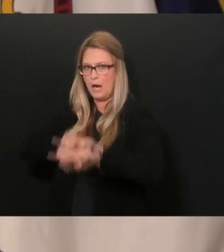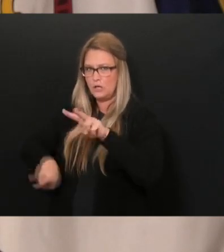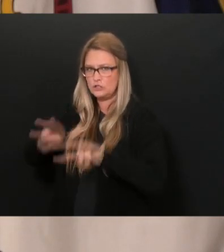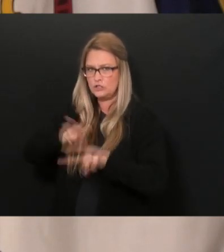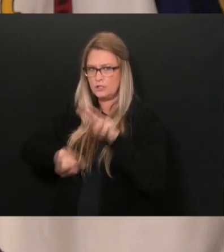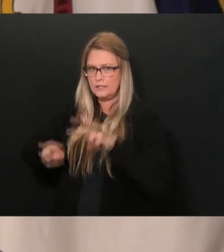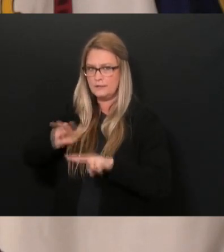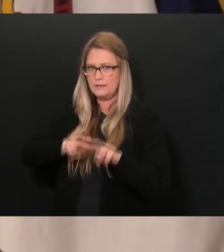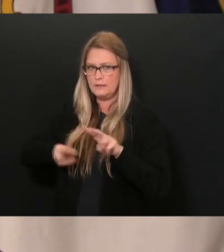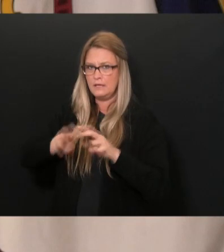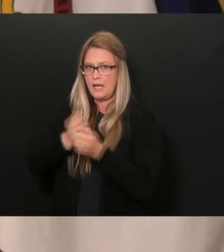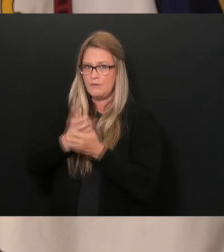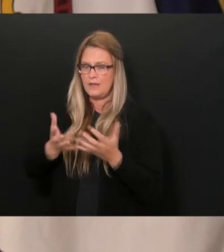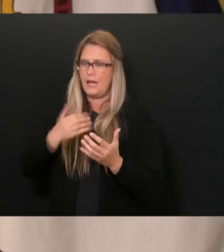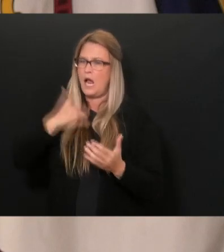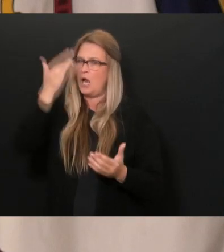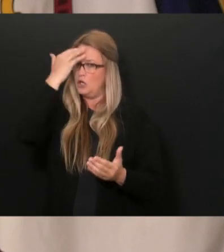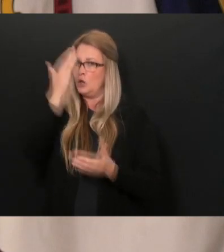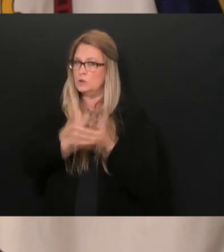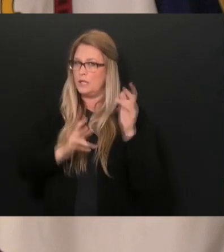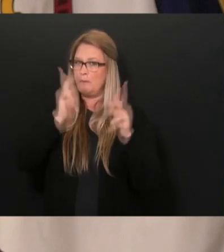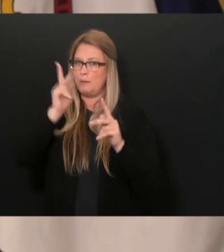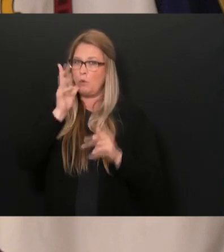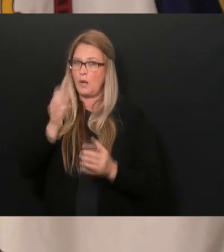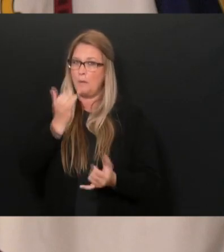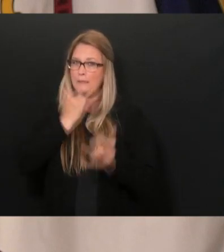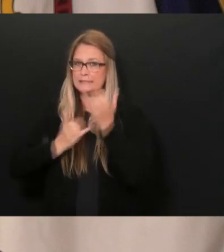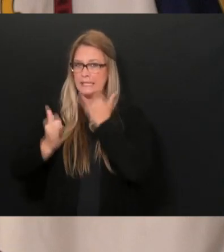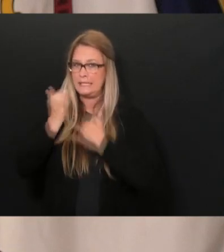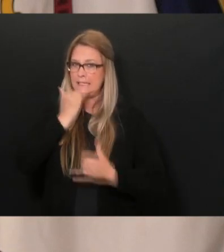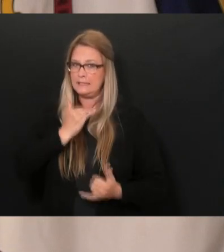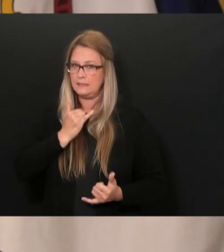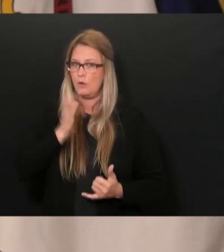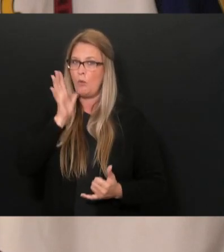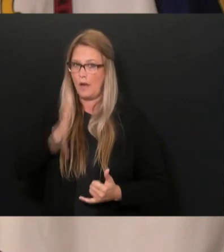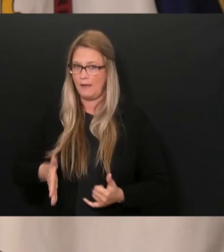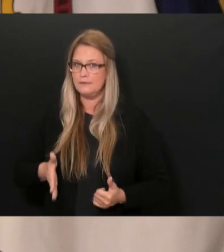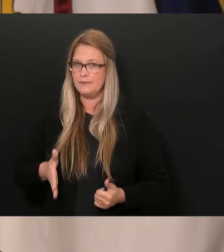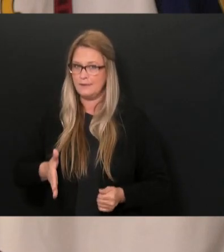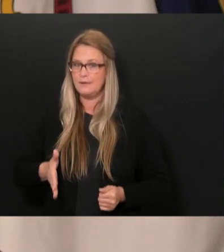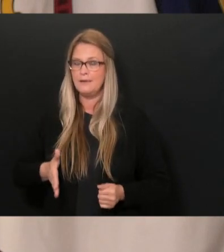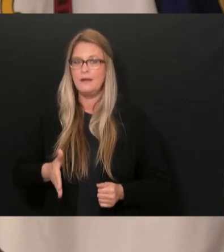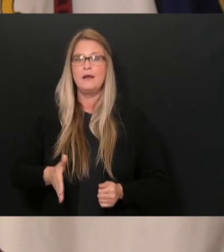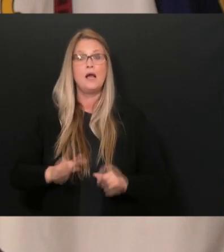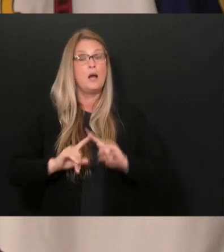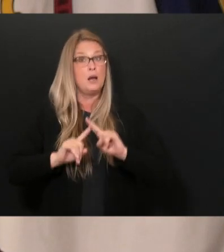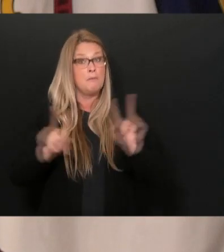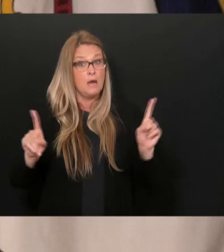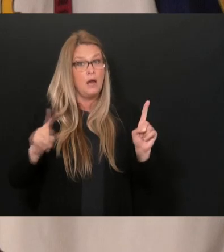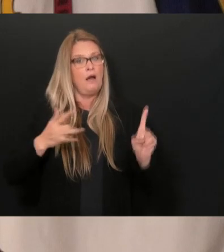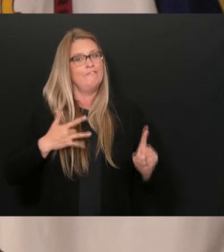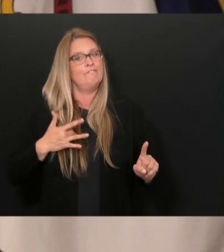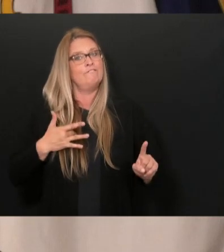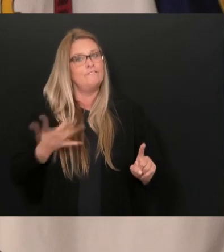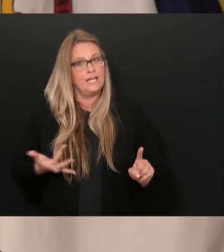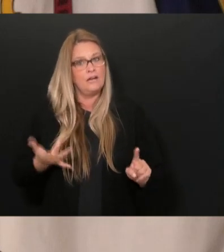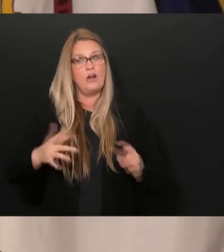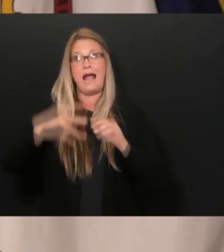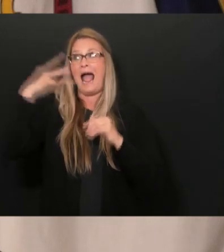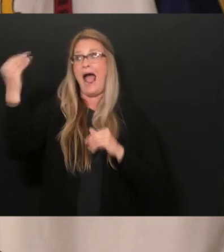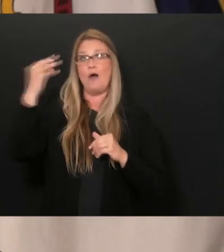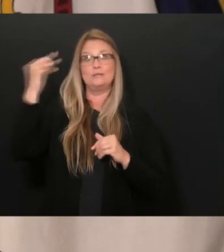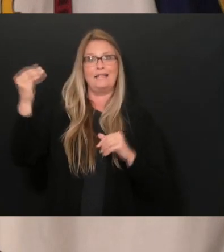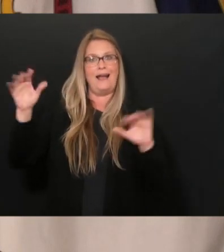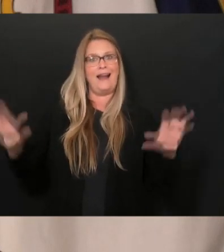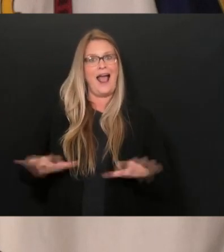some people that are going to mess up and everything. But I think absolutely an outdoor activity